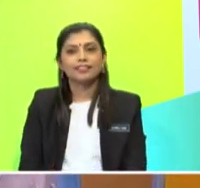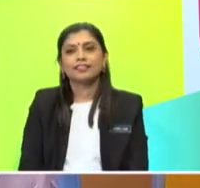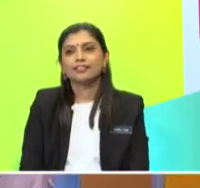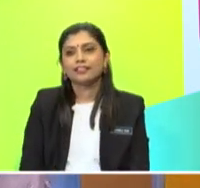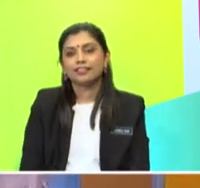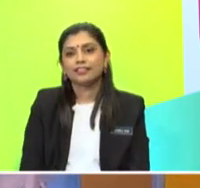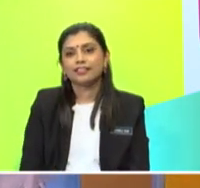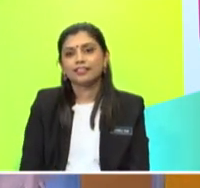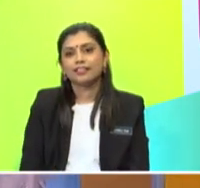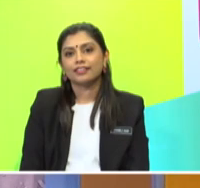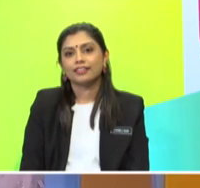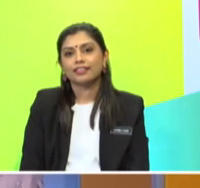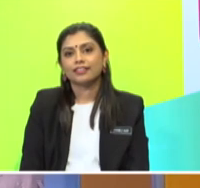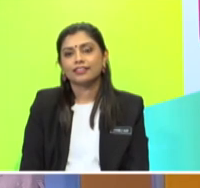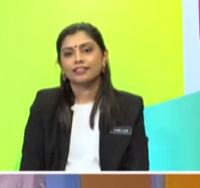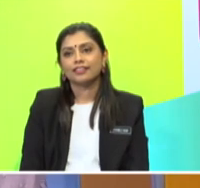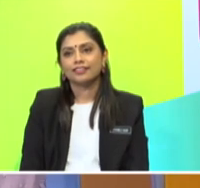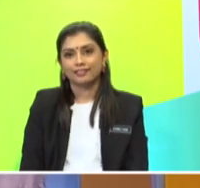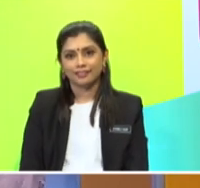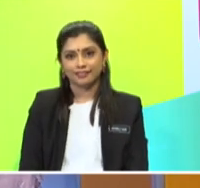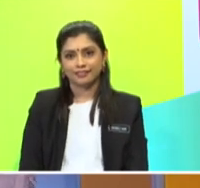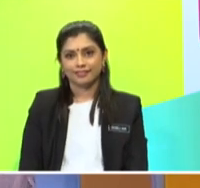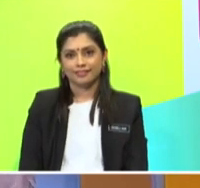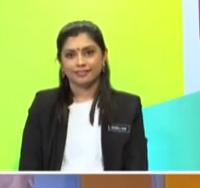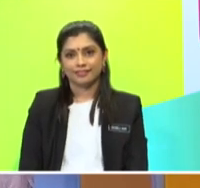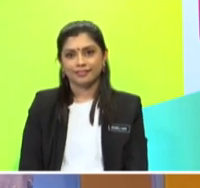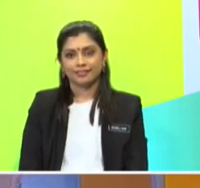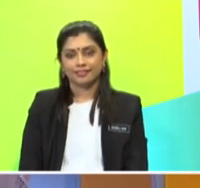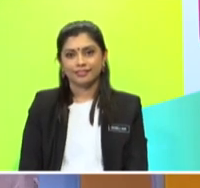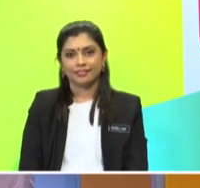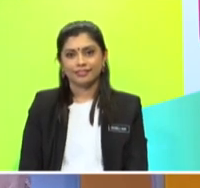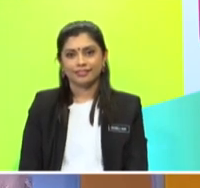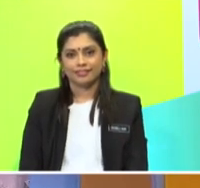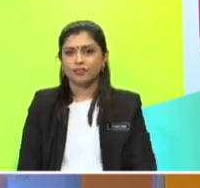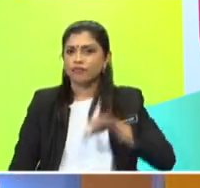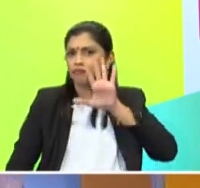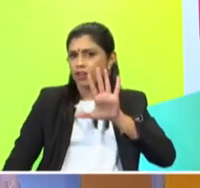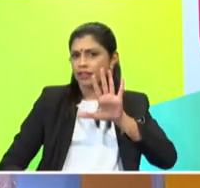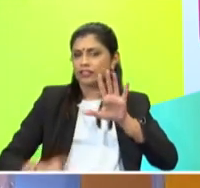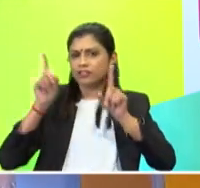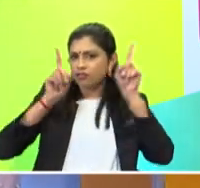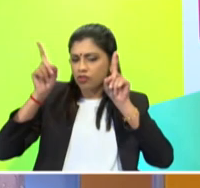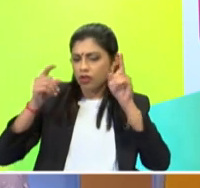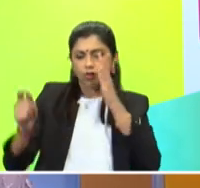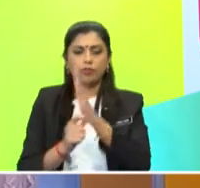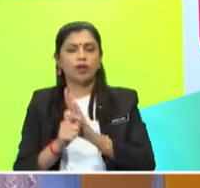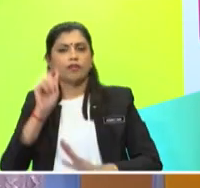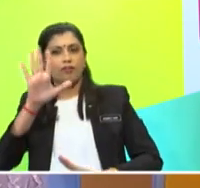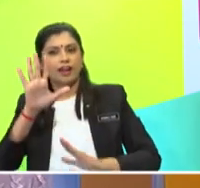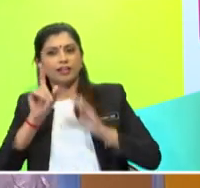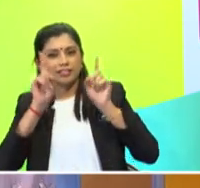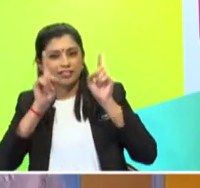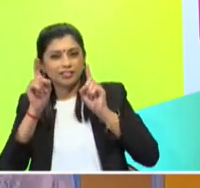performance-wise, you have done superb. I'll give you like 5 stars, plus 5 stars, and plus 5 stars.